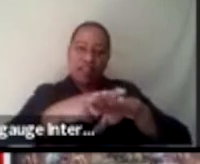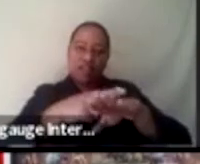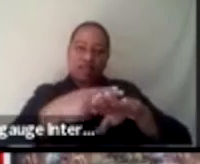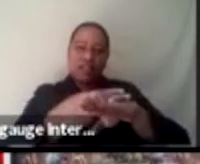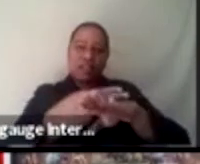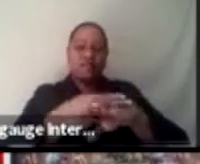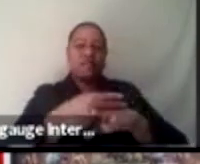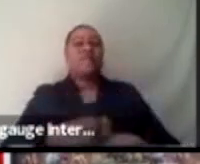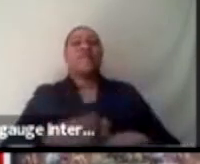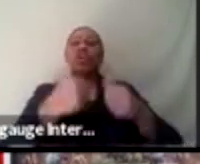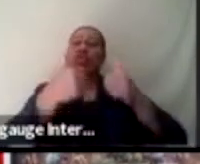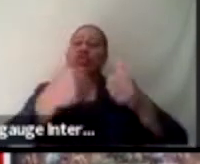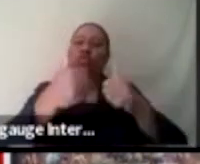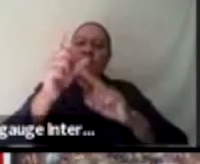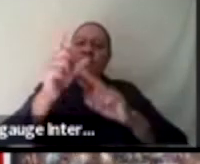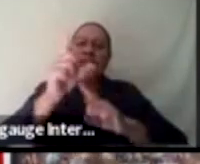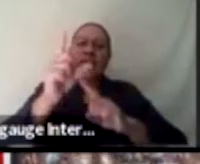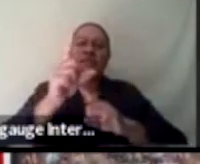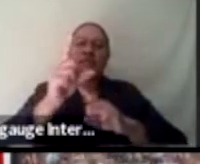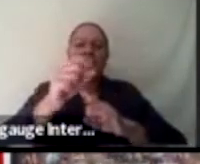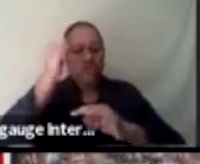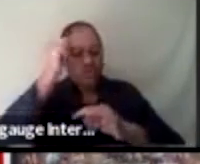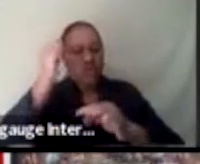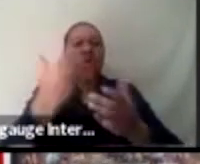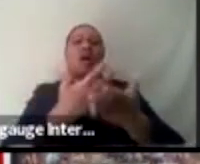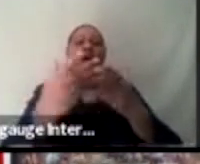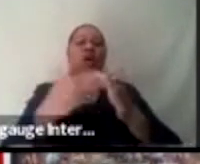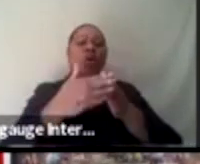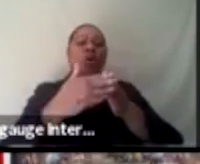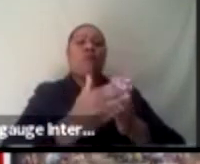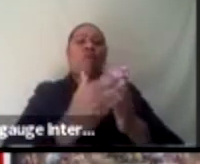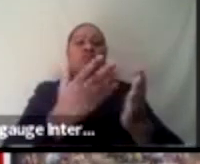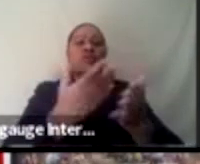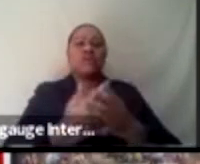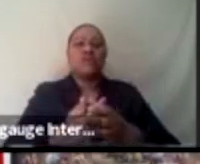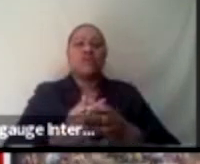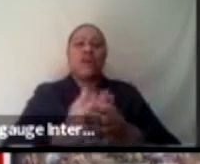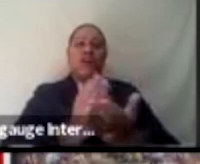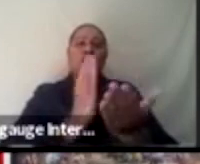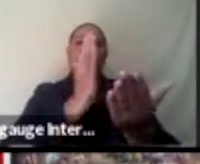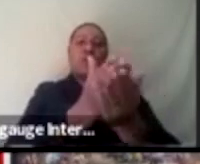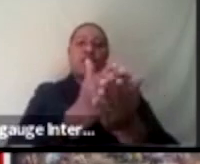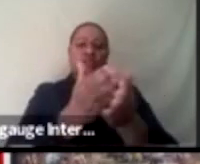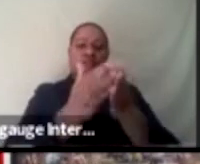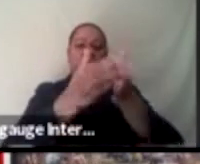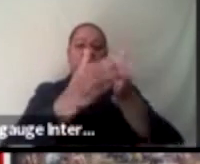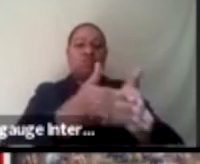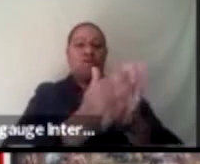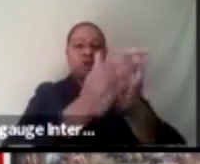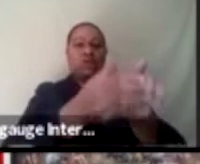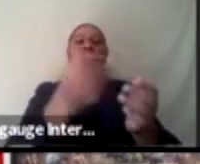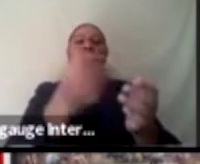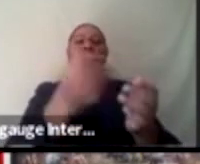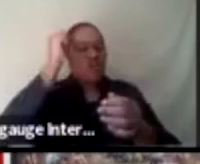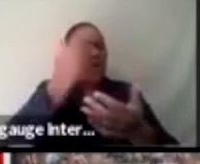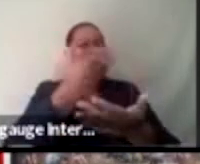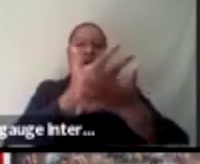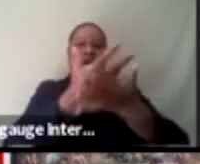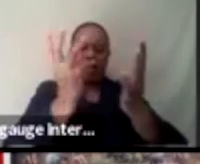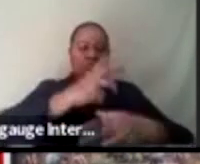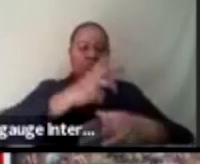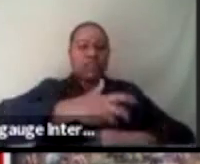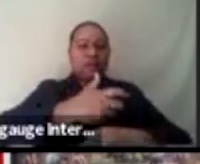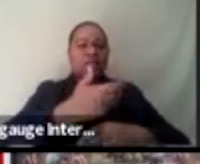knows how to chart a course, but greater captains know how to adapt, how to read